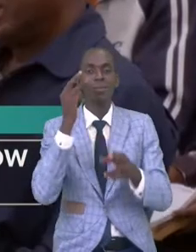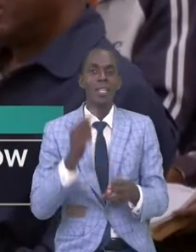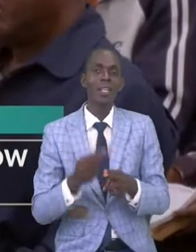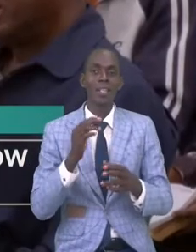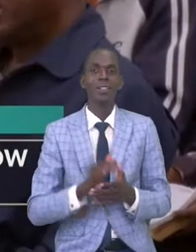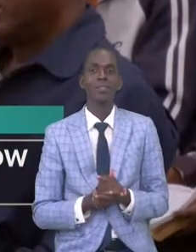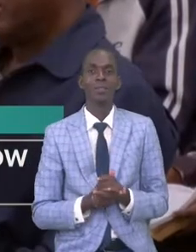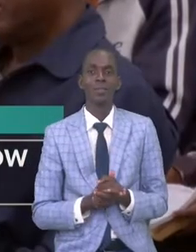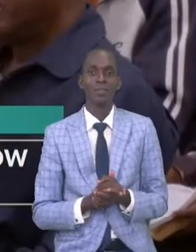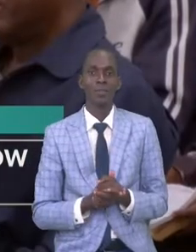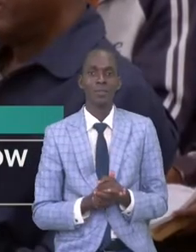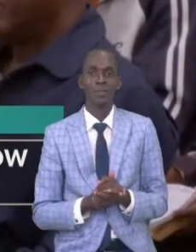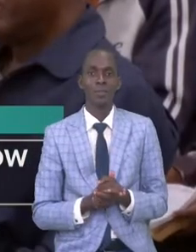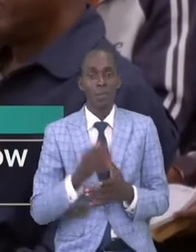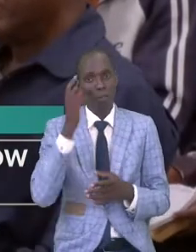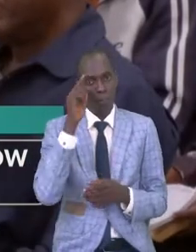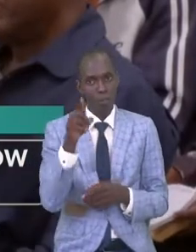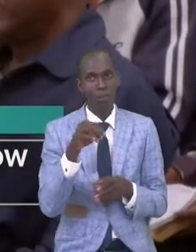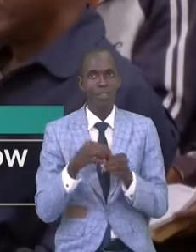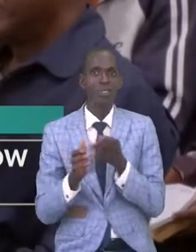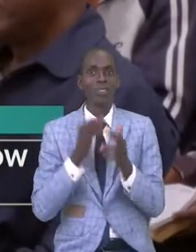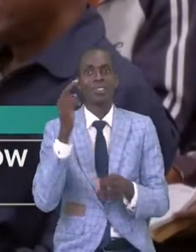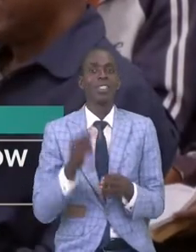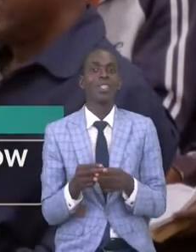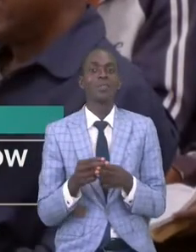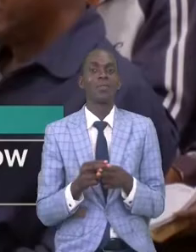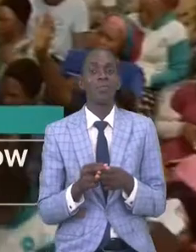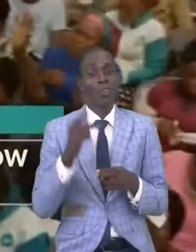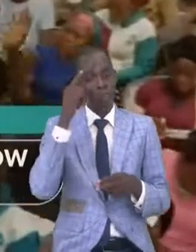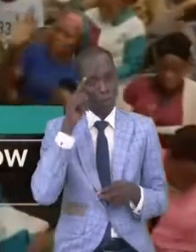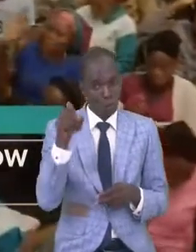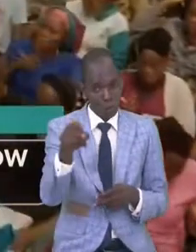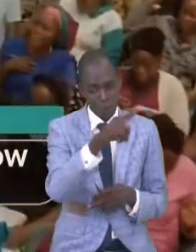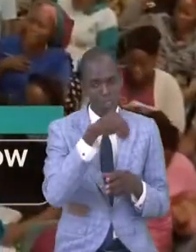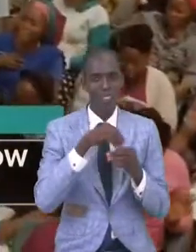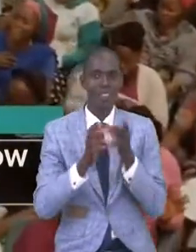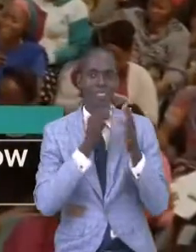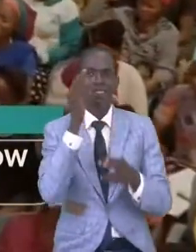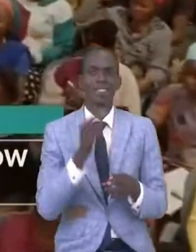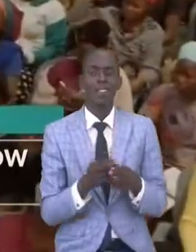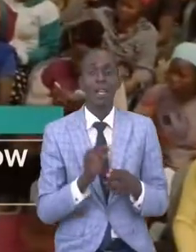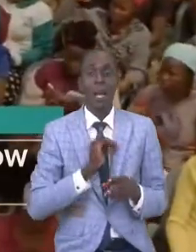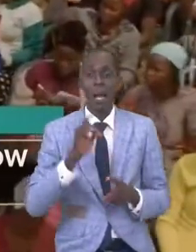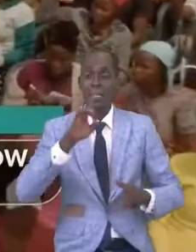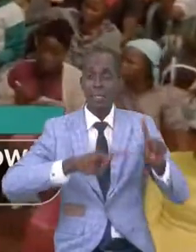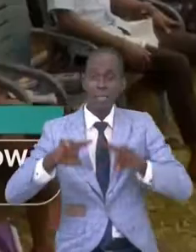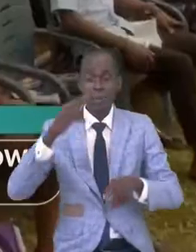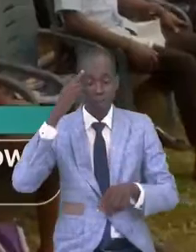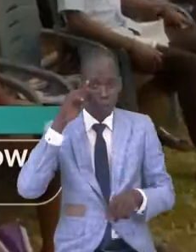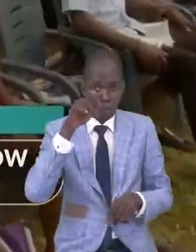For you. Amen. For you. Amen. I said for